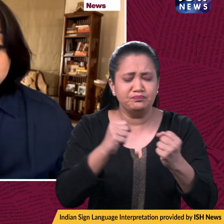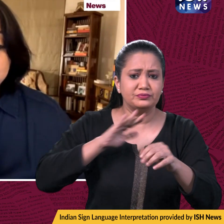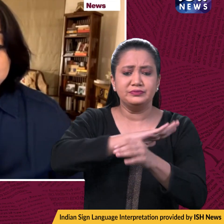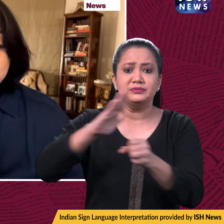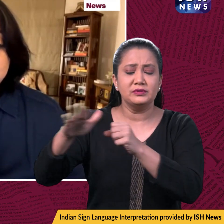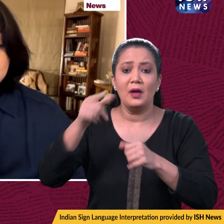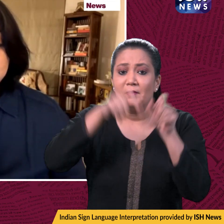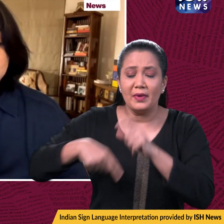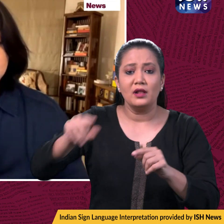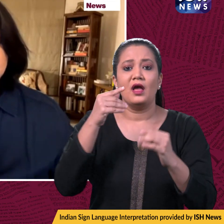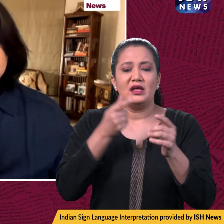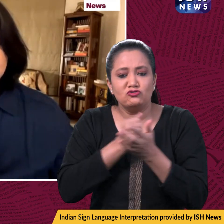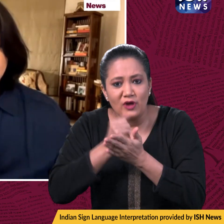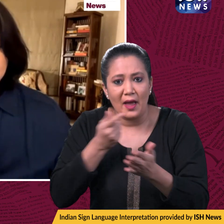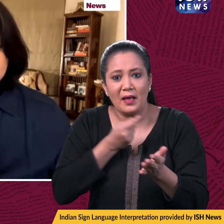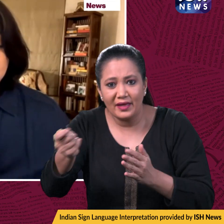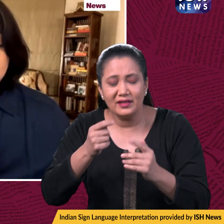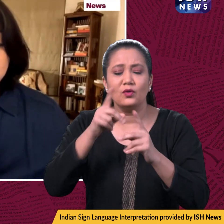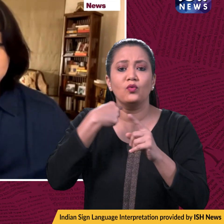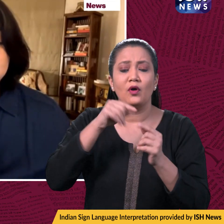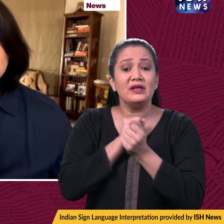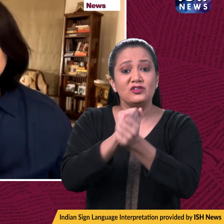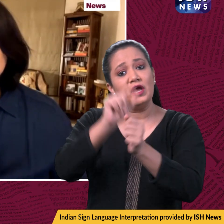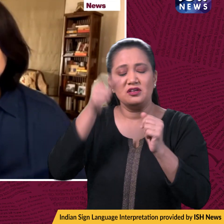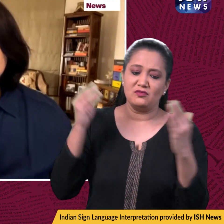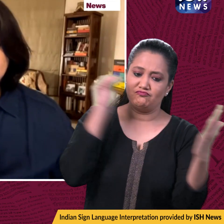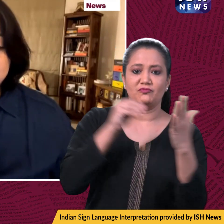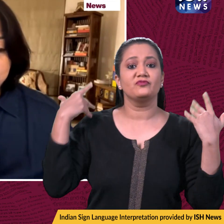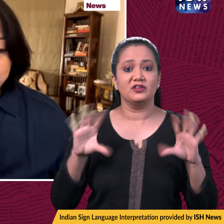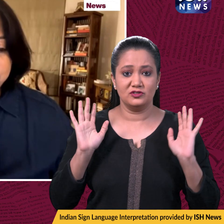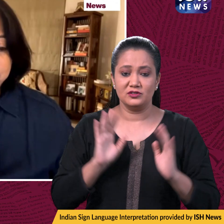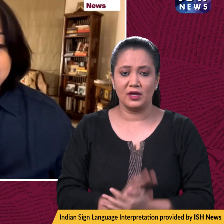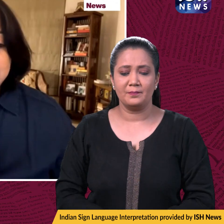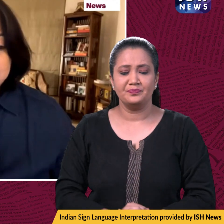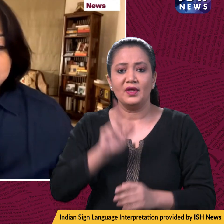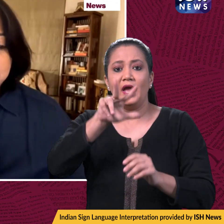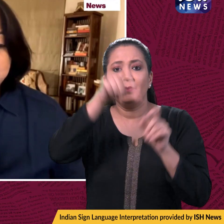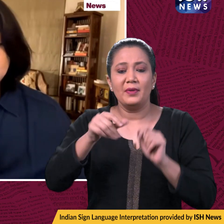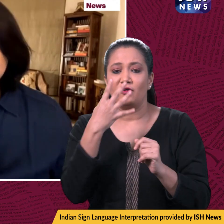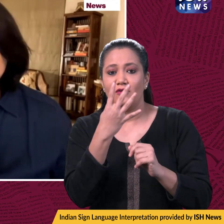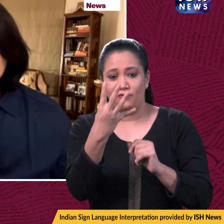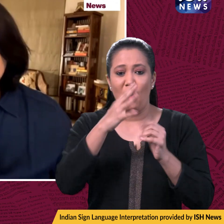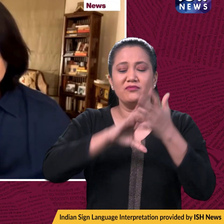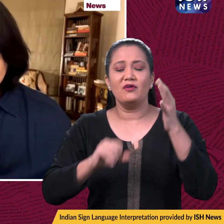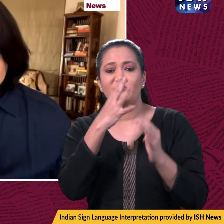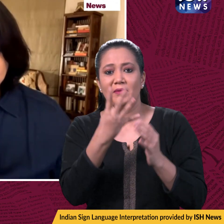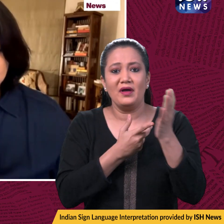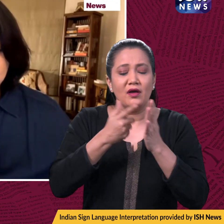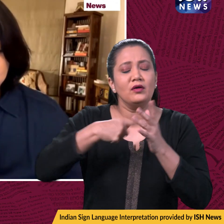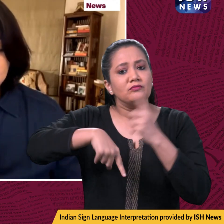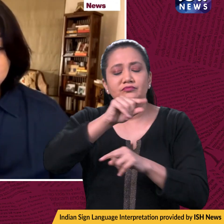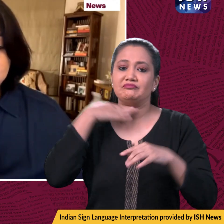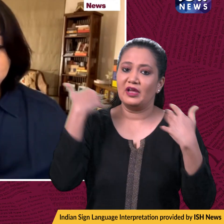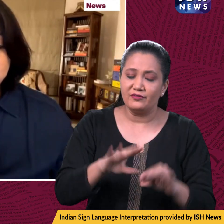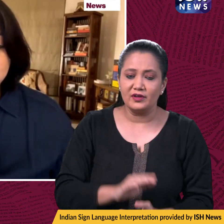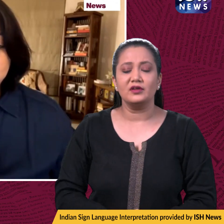charges including attempt to murder and others for the accused who are currently in the Lakhimpur Kheri jail. 8 people, including 4 farmers and 1 journalist,